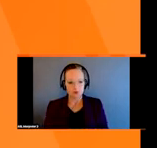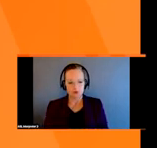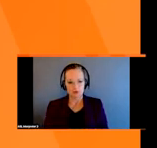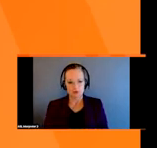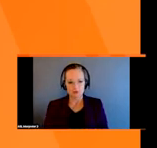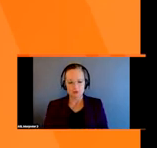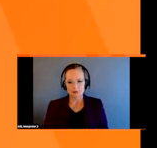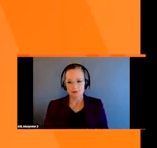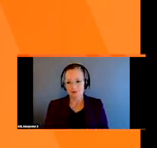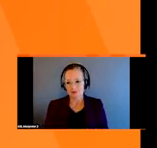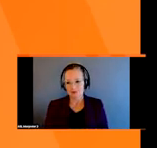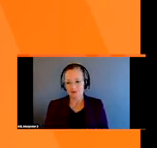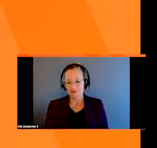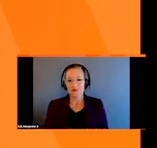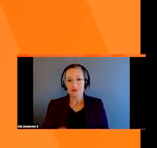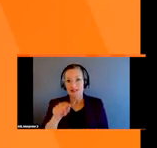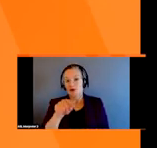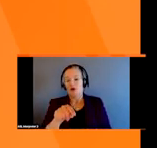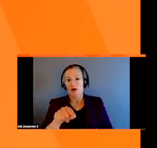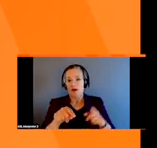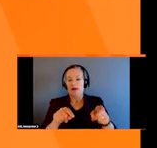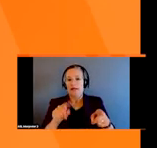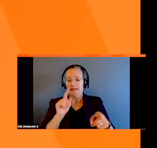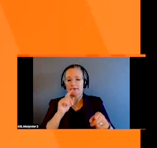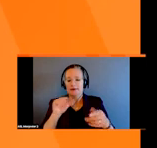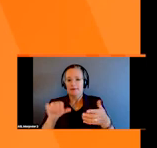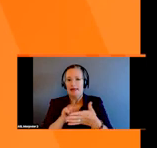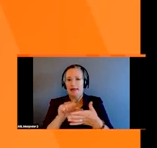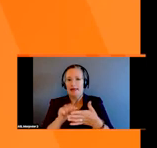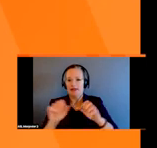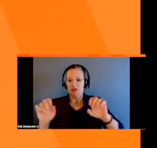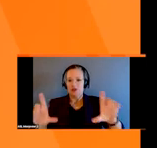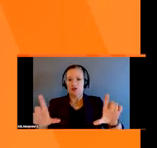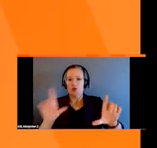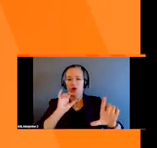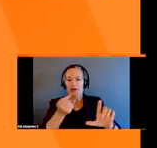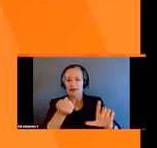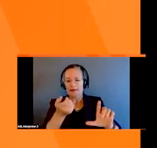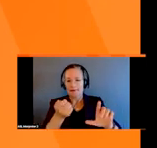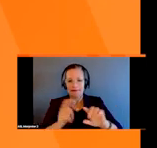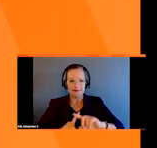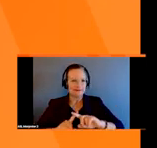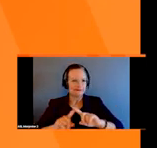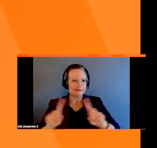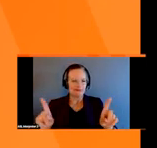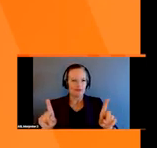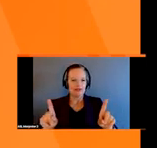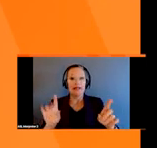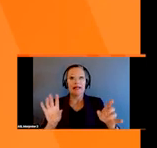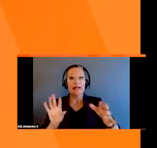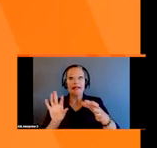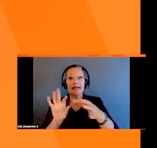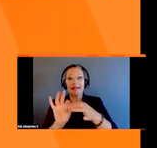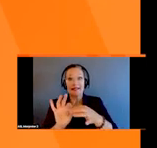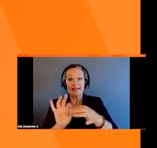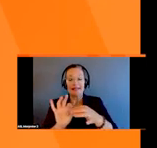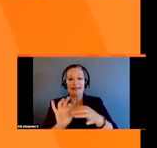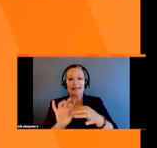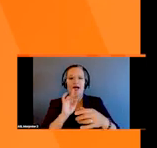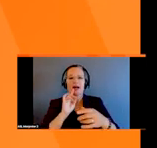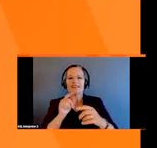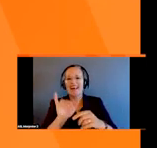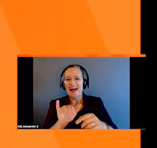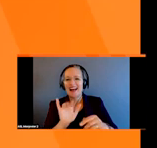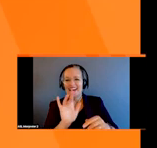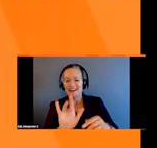around for you a little bit. The connect button disappears and it's replaced by a follow button, as well as a